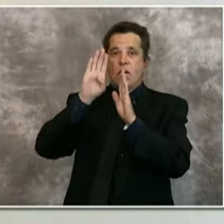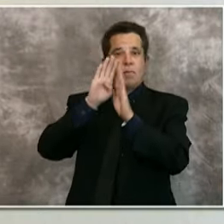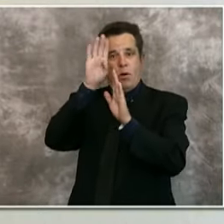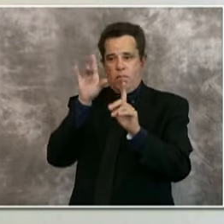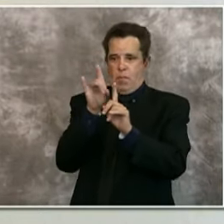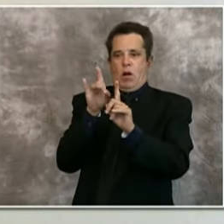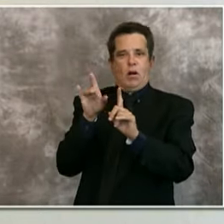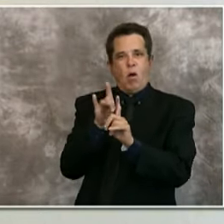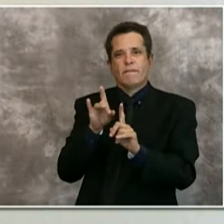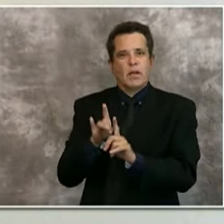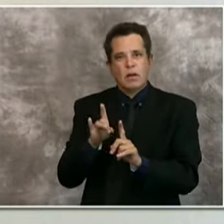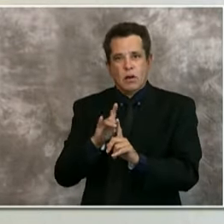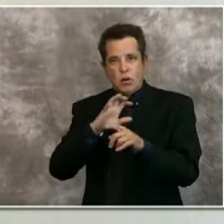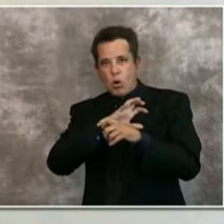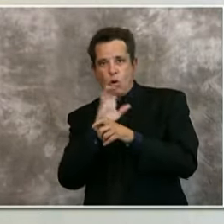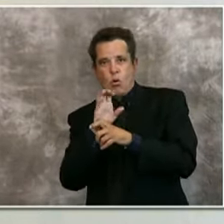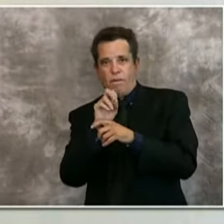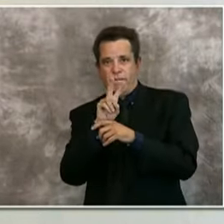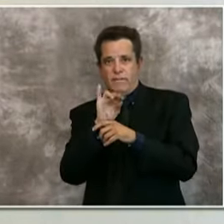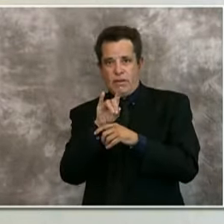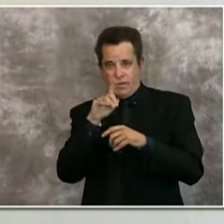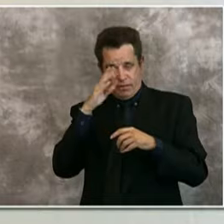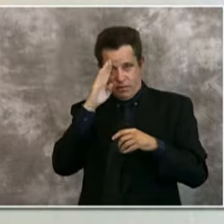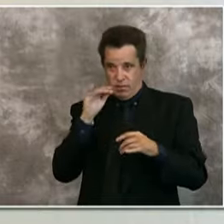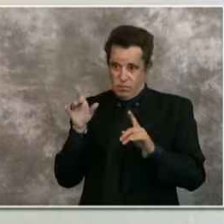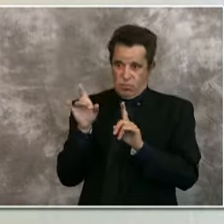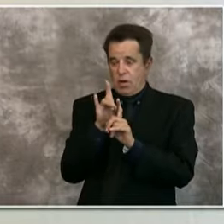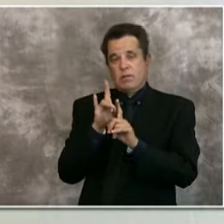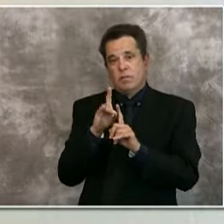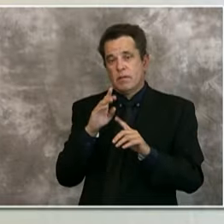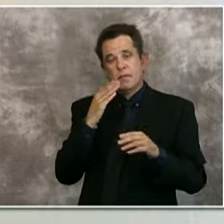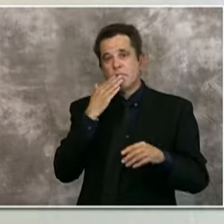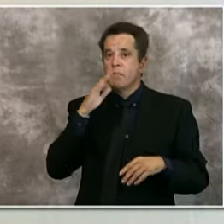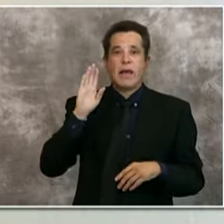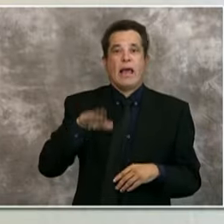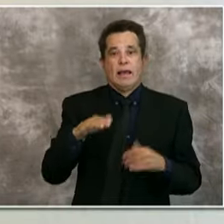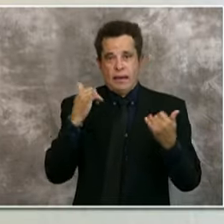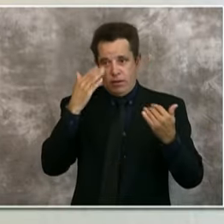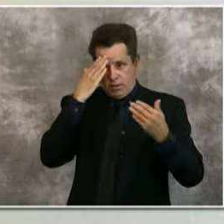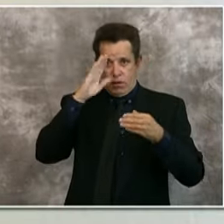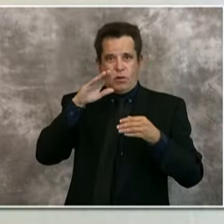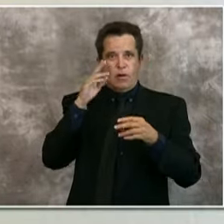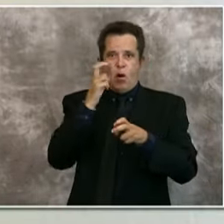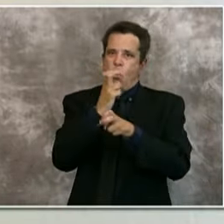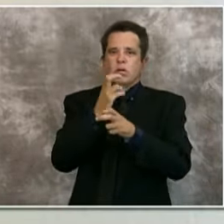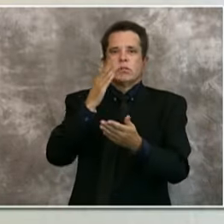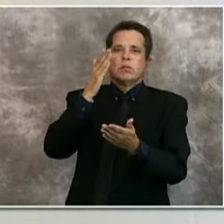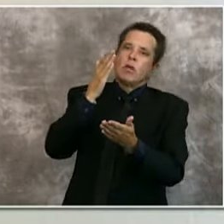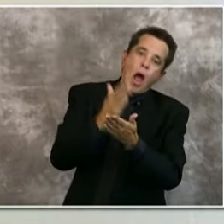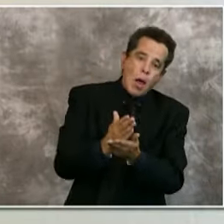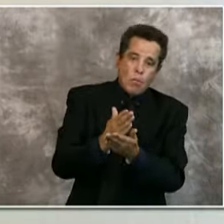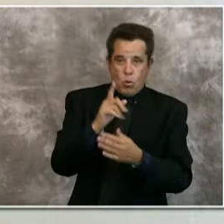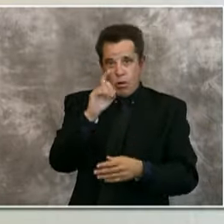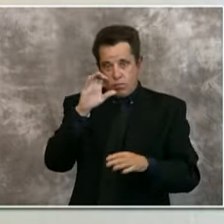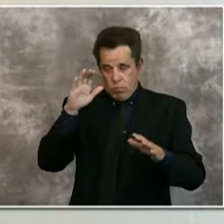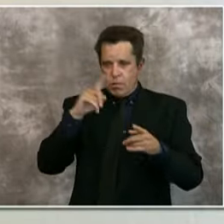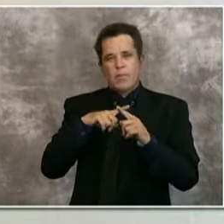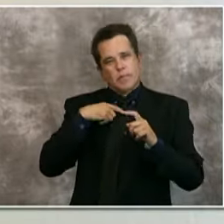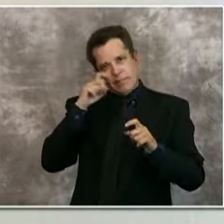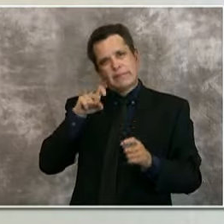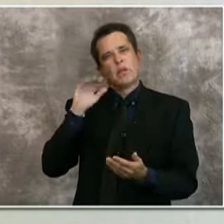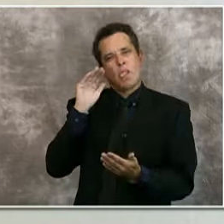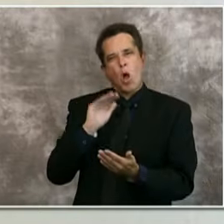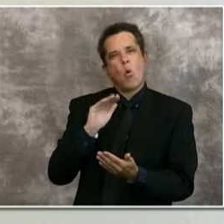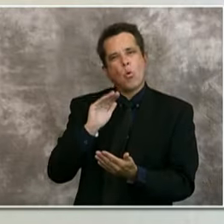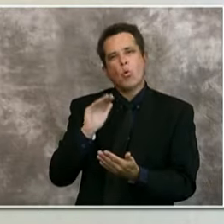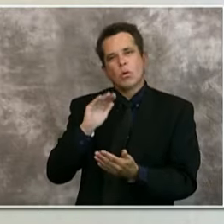And while we never thought it would be possible to stop the spread entirely, we do have to limit the spread. We have to slow the spread. This